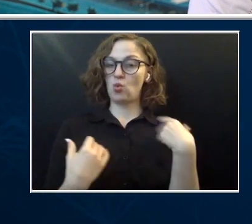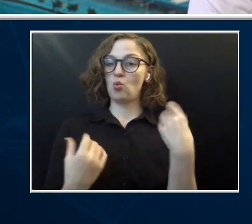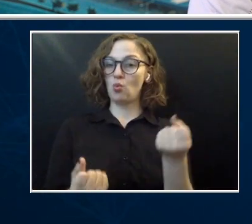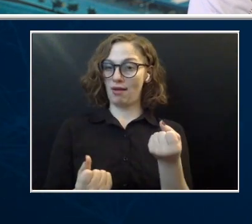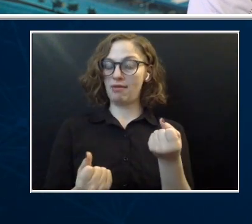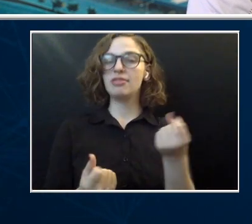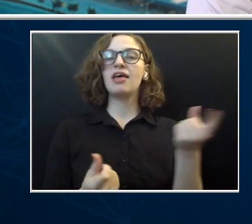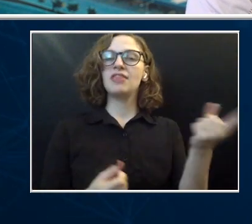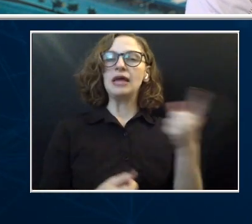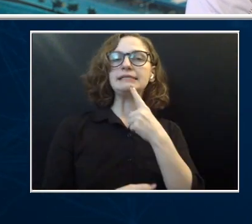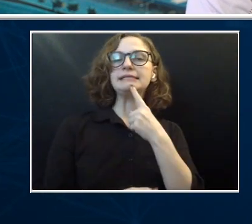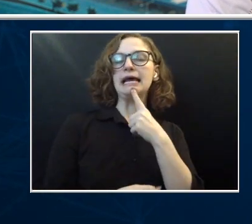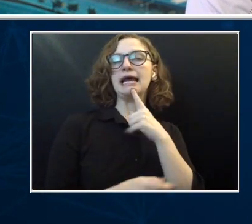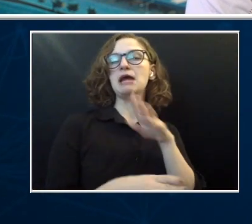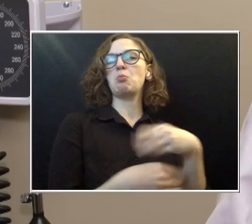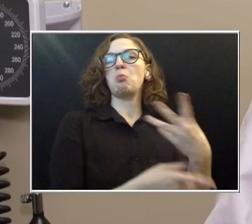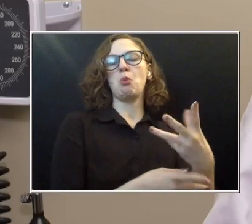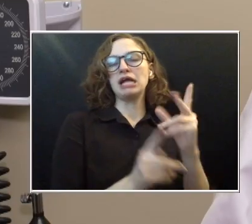think about that?